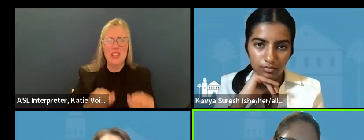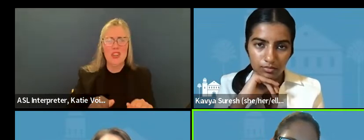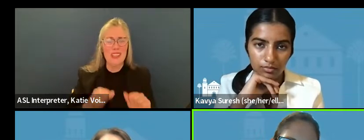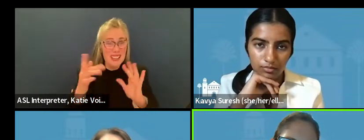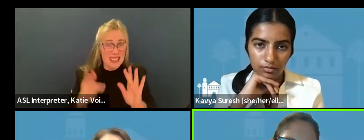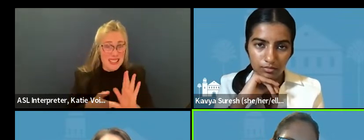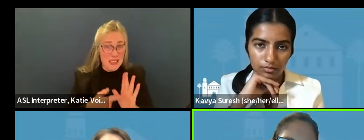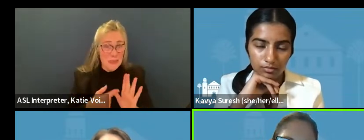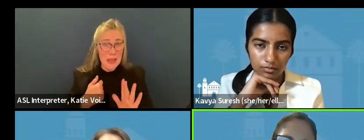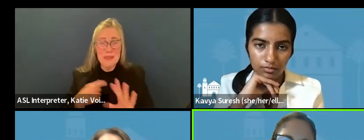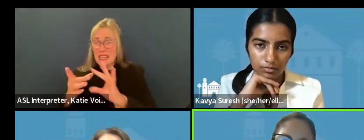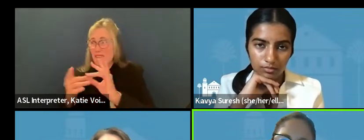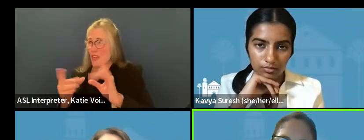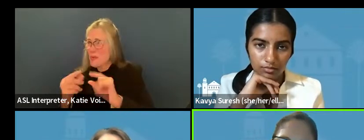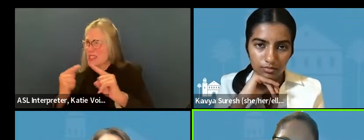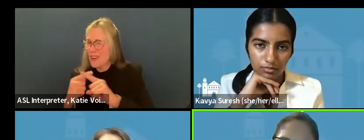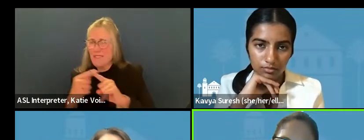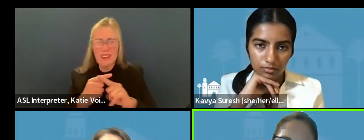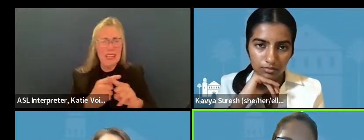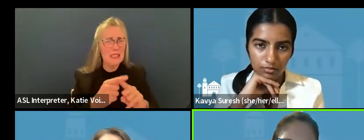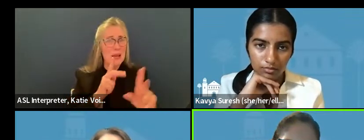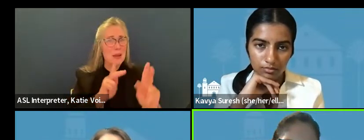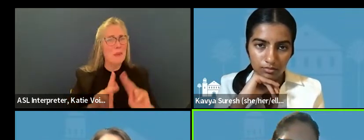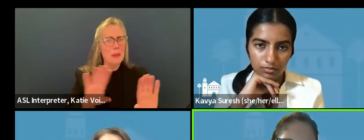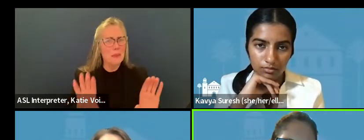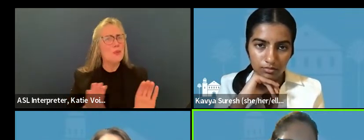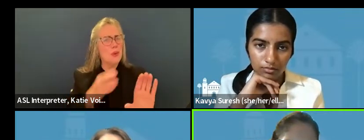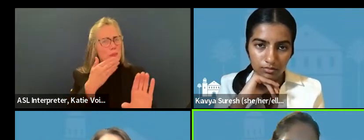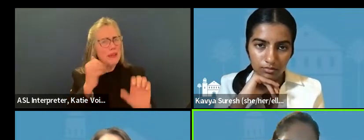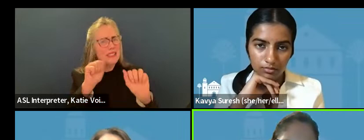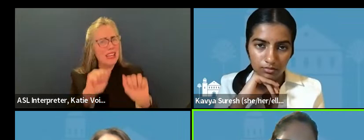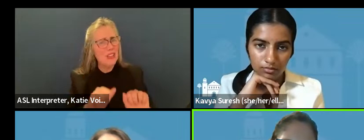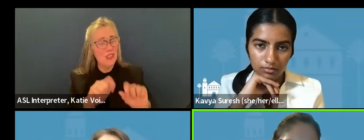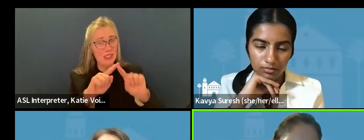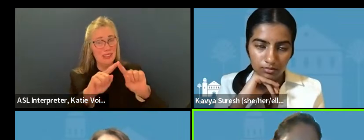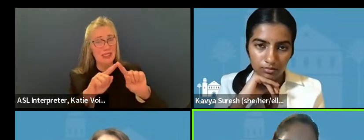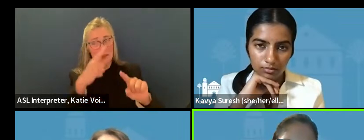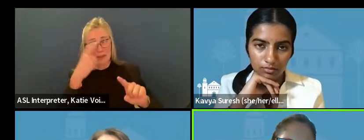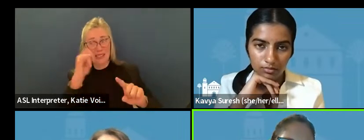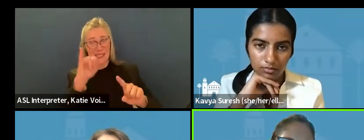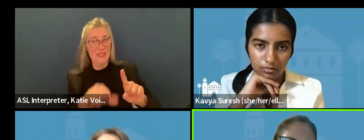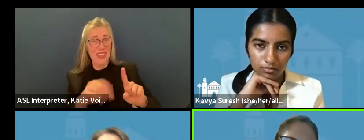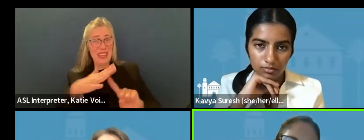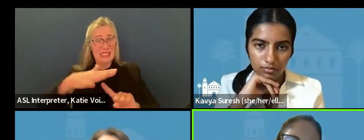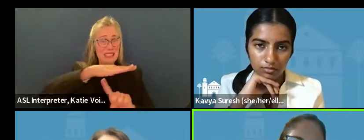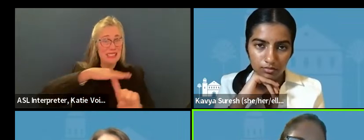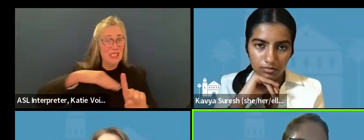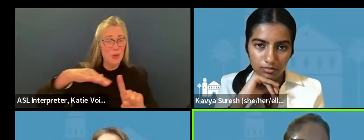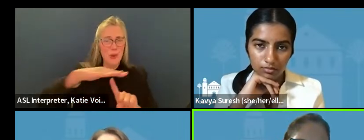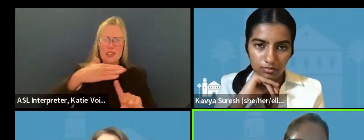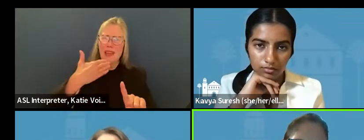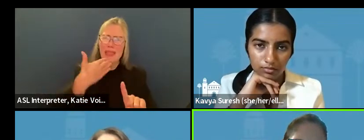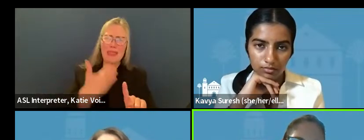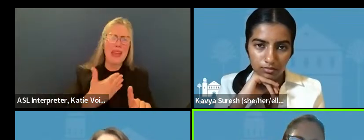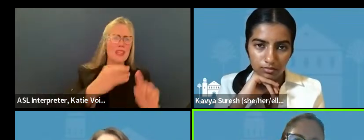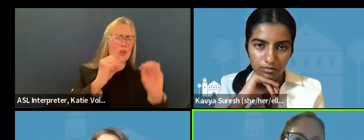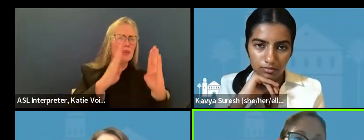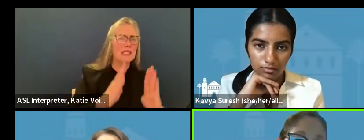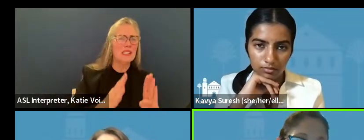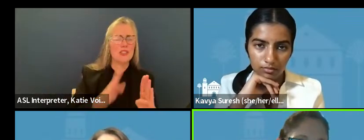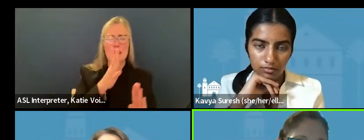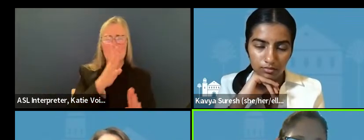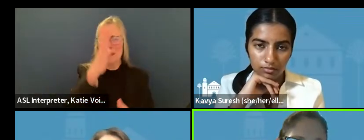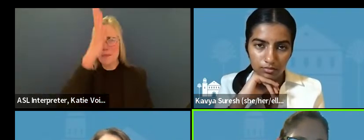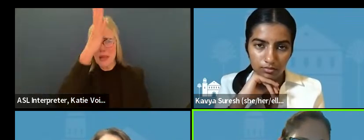the circumstances. So thank you for all that work. Thank you to the teachers, the parents, the school site administrators, and